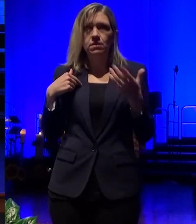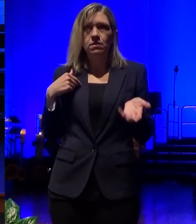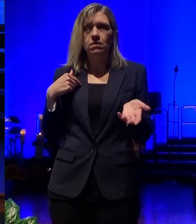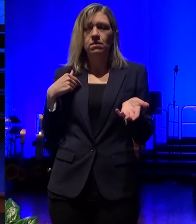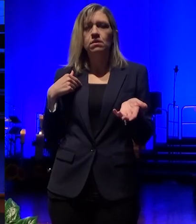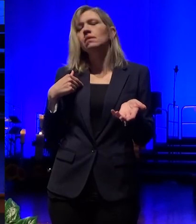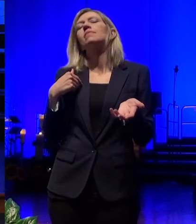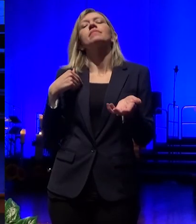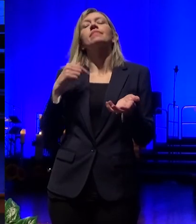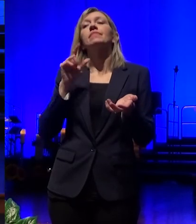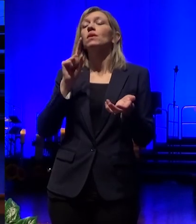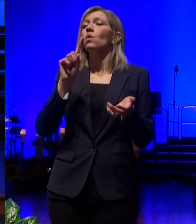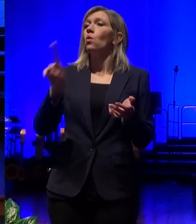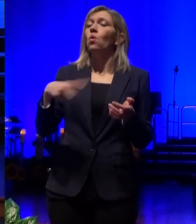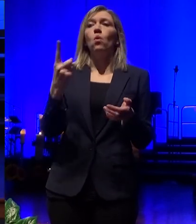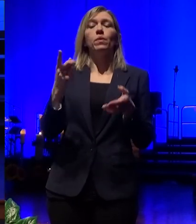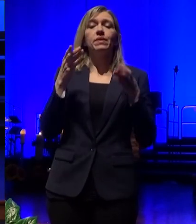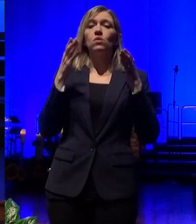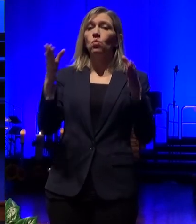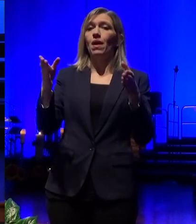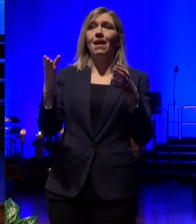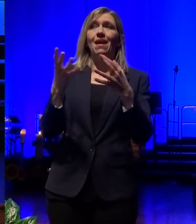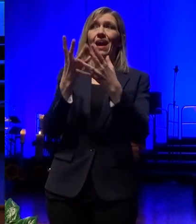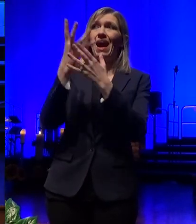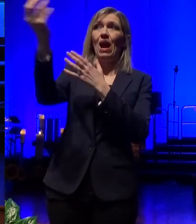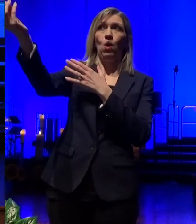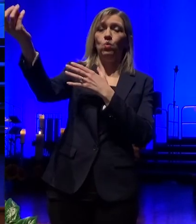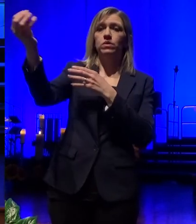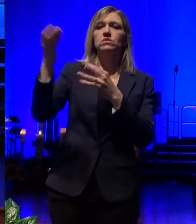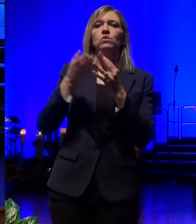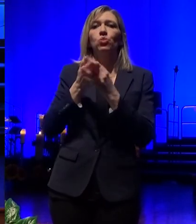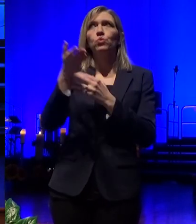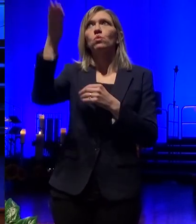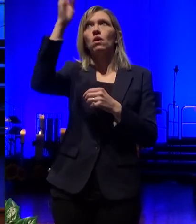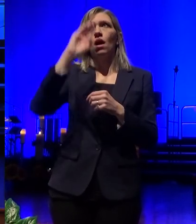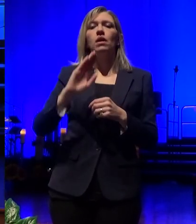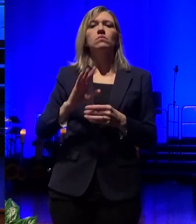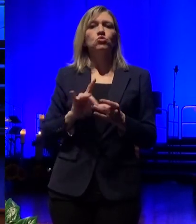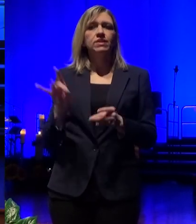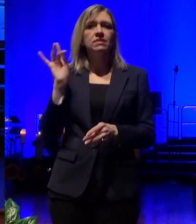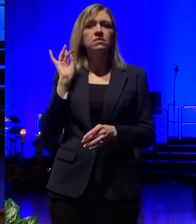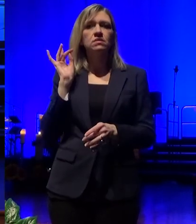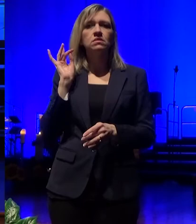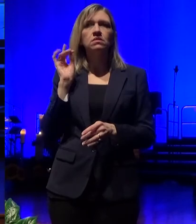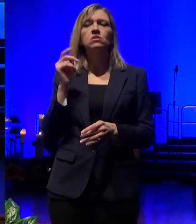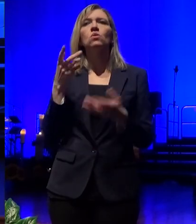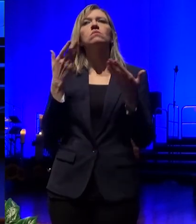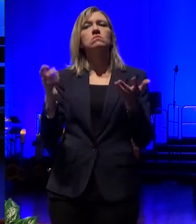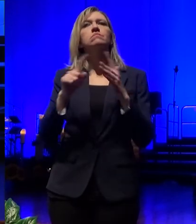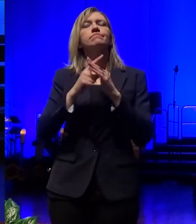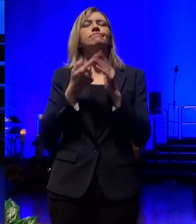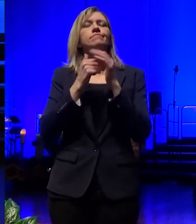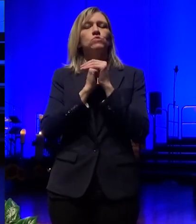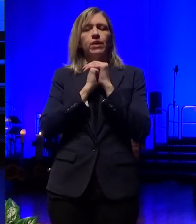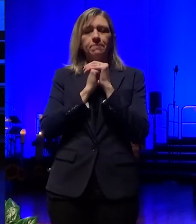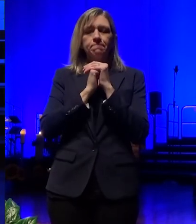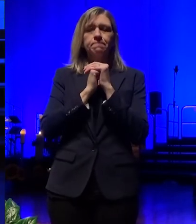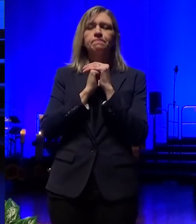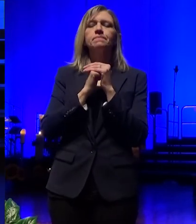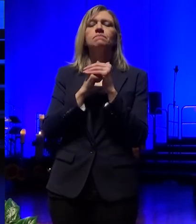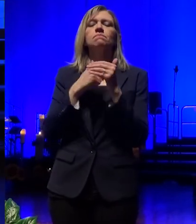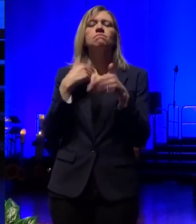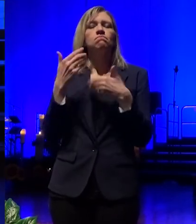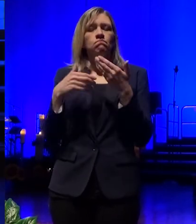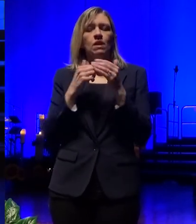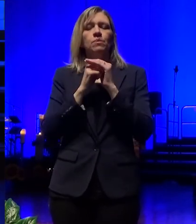the only way out of this is through the God presence. And so I began to pray. And as I prayed, what